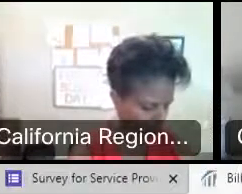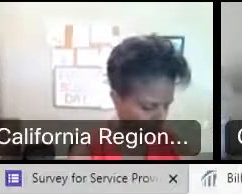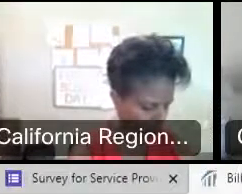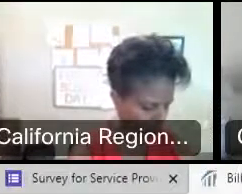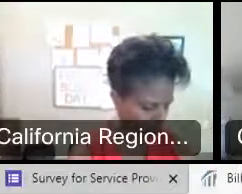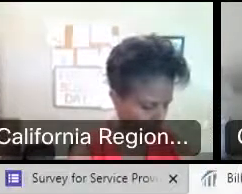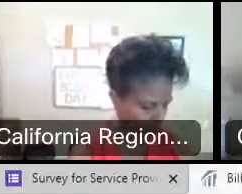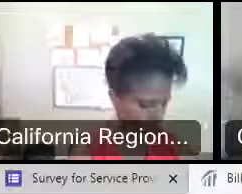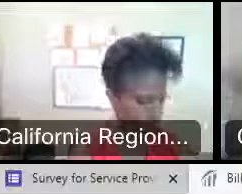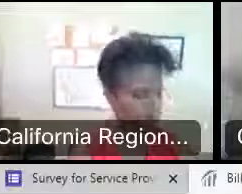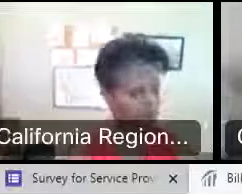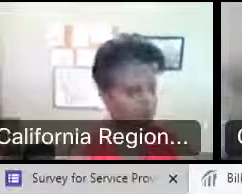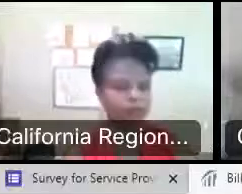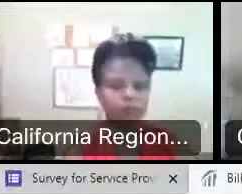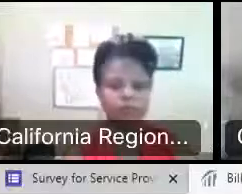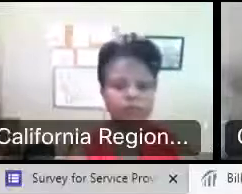language change in statute.